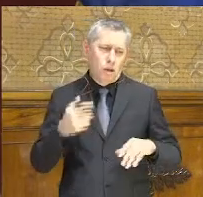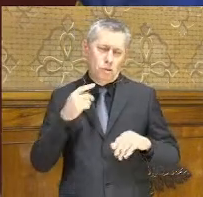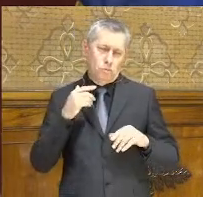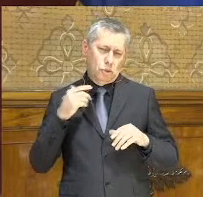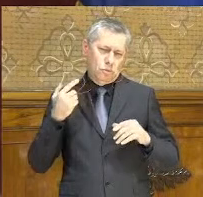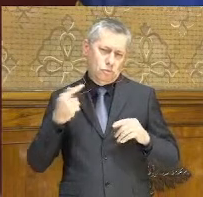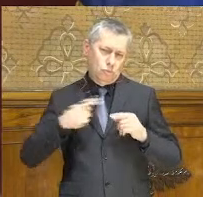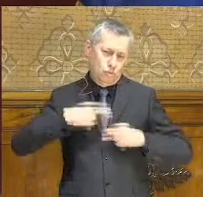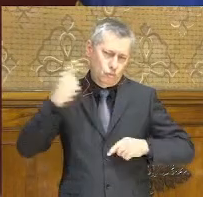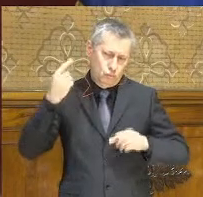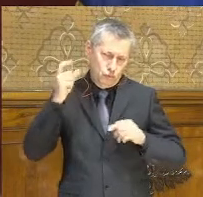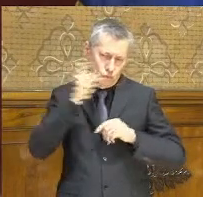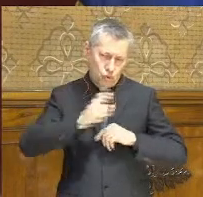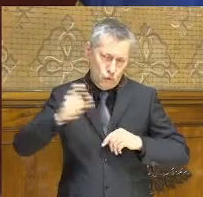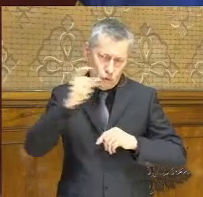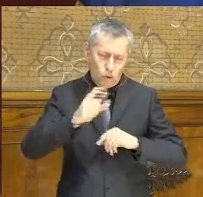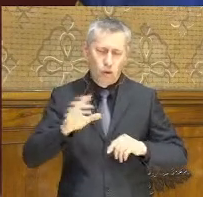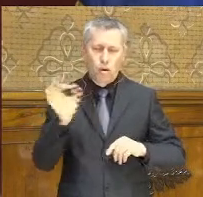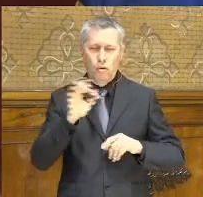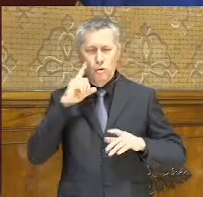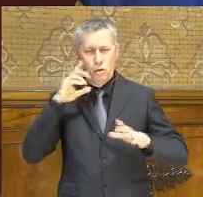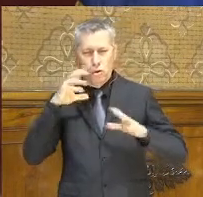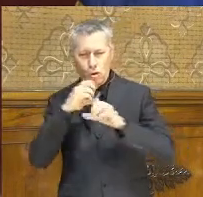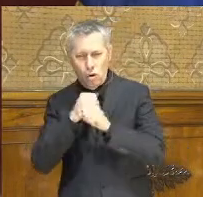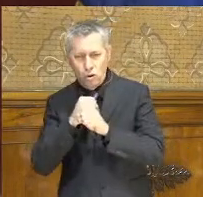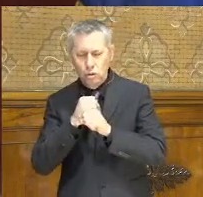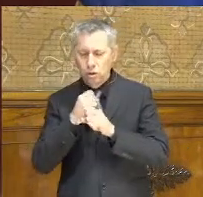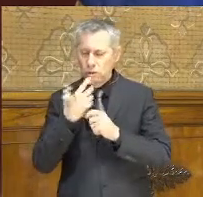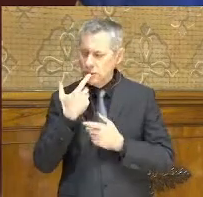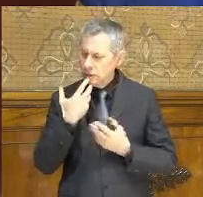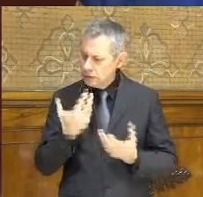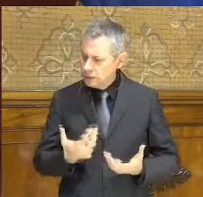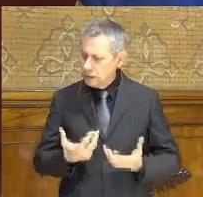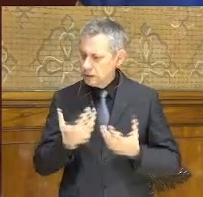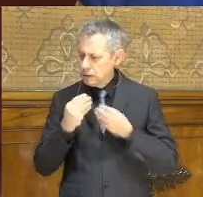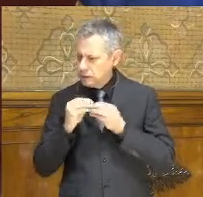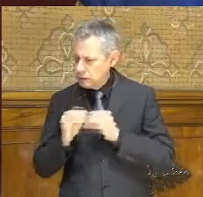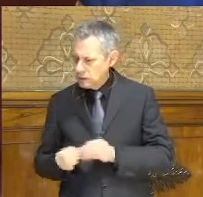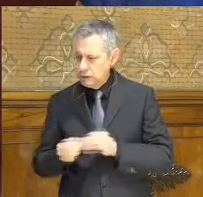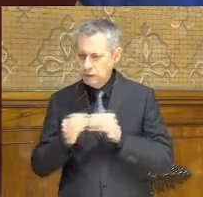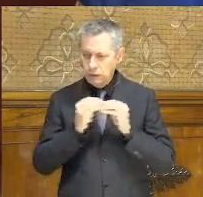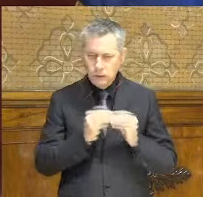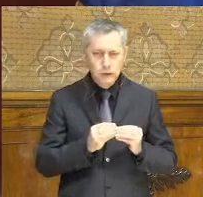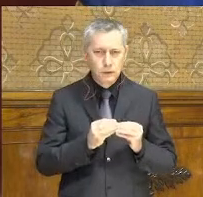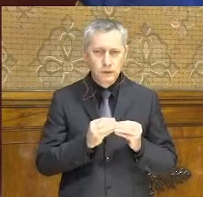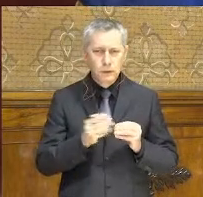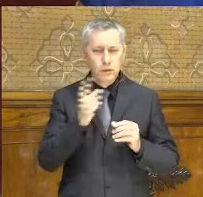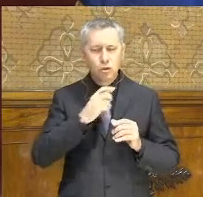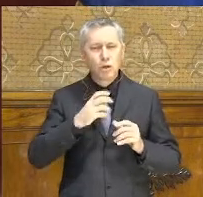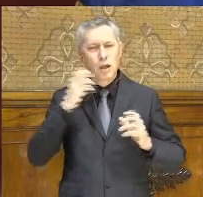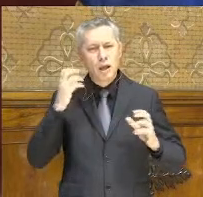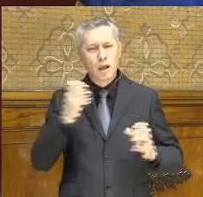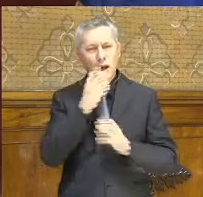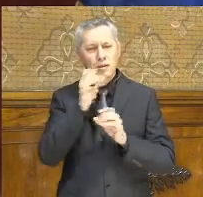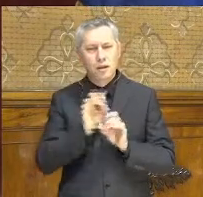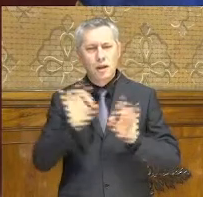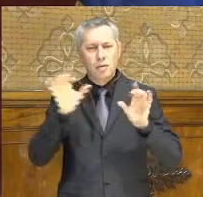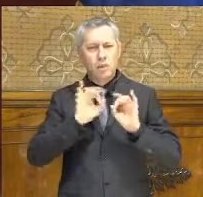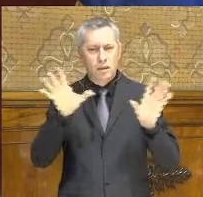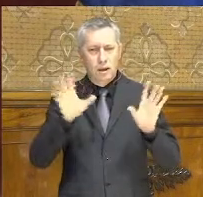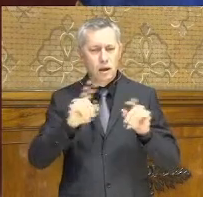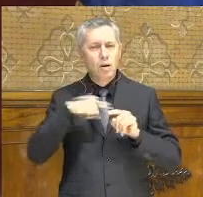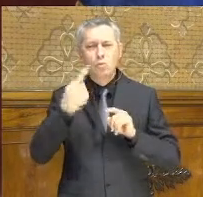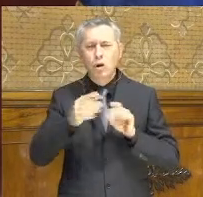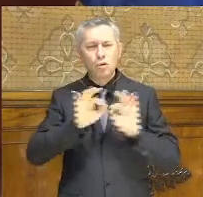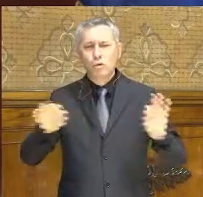head down while we raised ours in what we thought were songs of